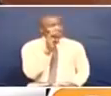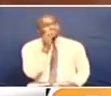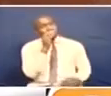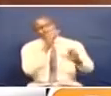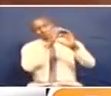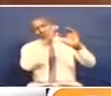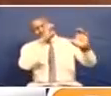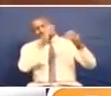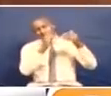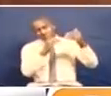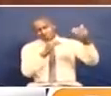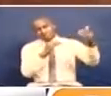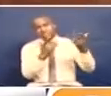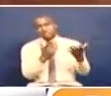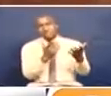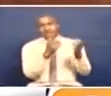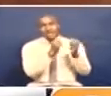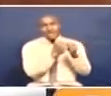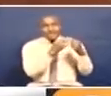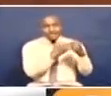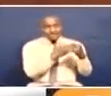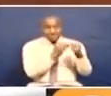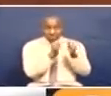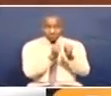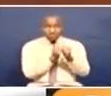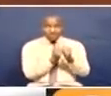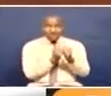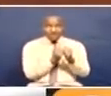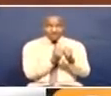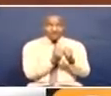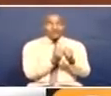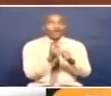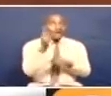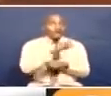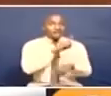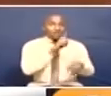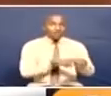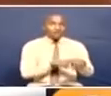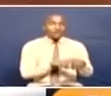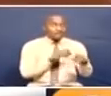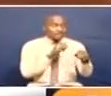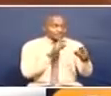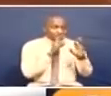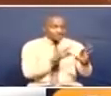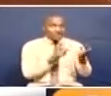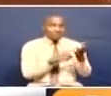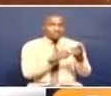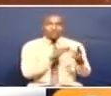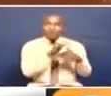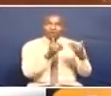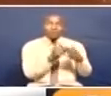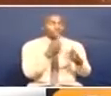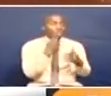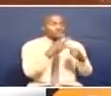to a 18th of October, a day when we have all the results. 290